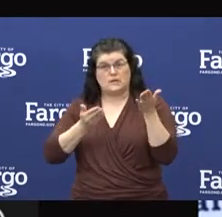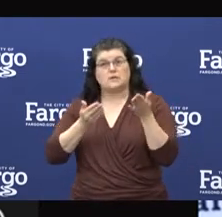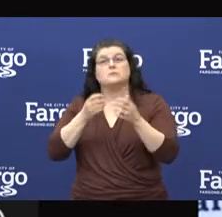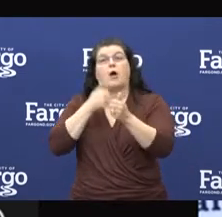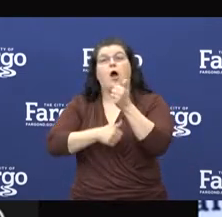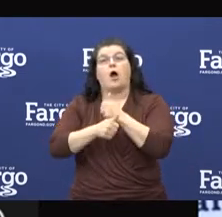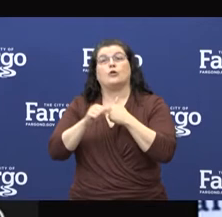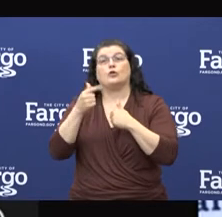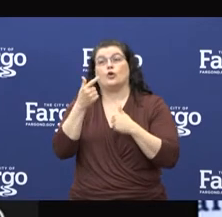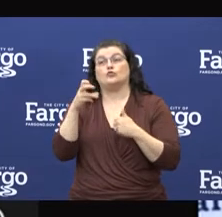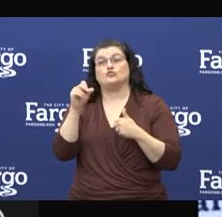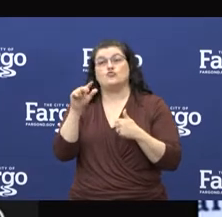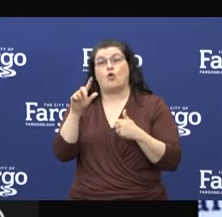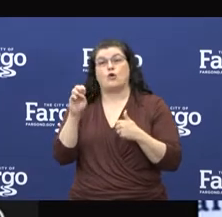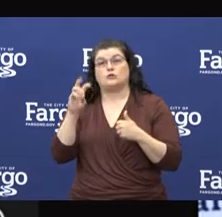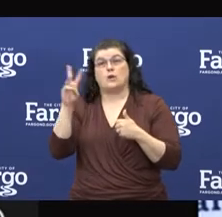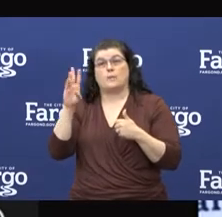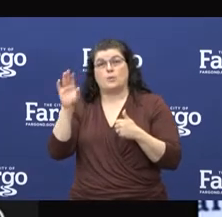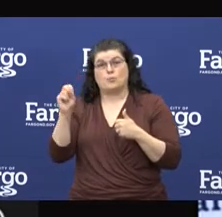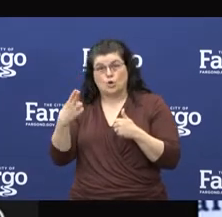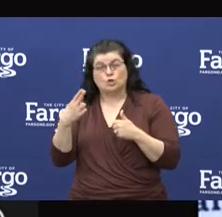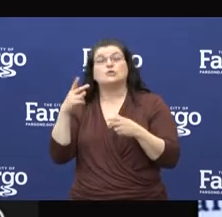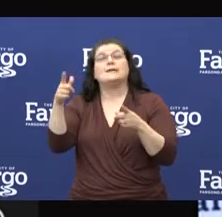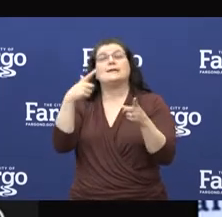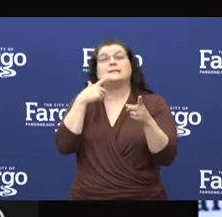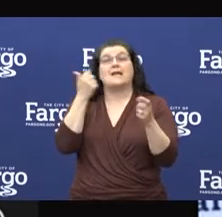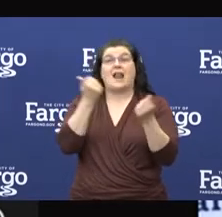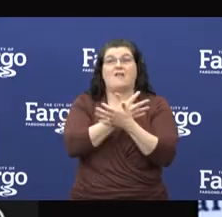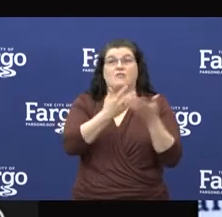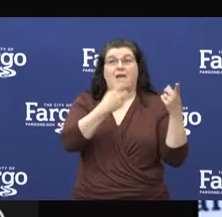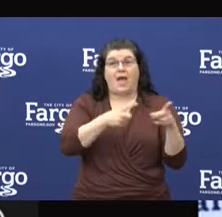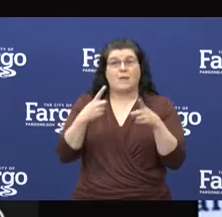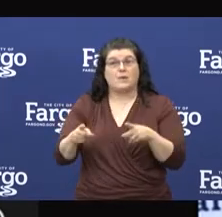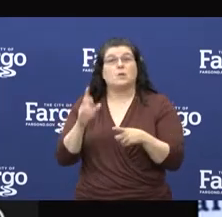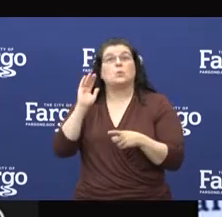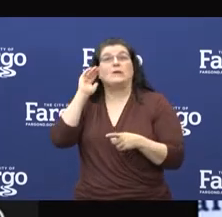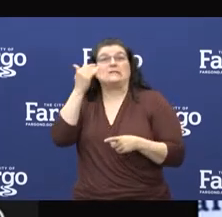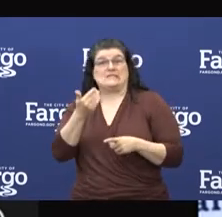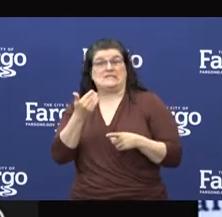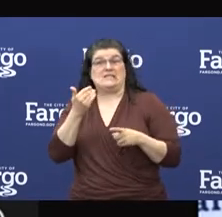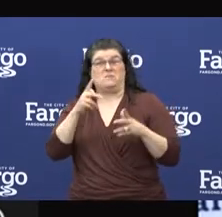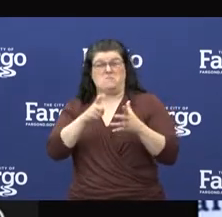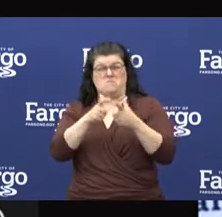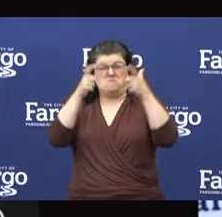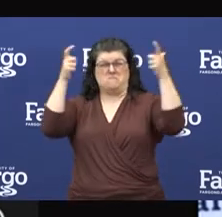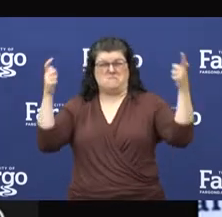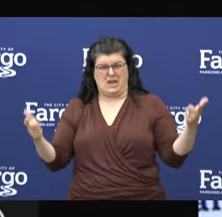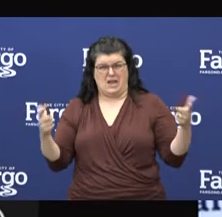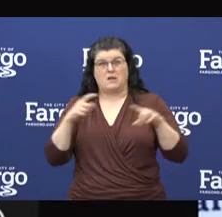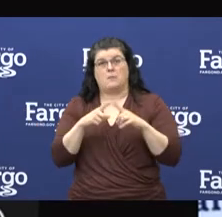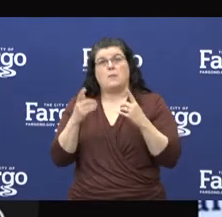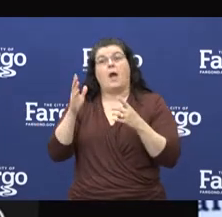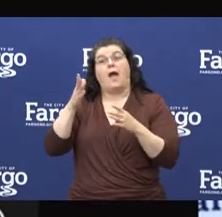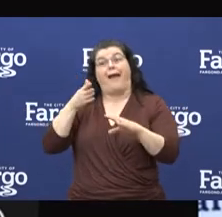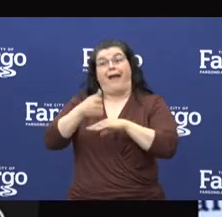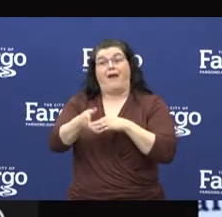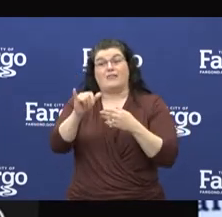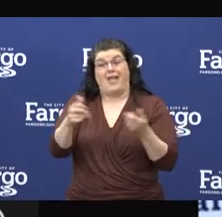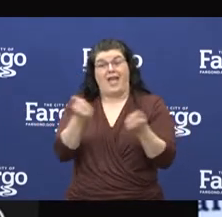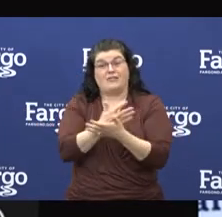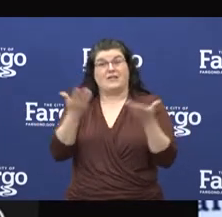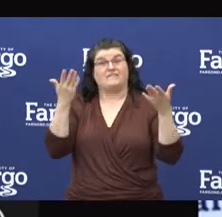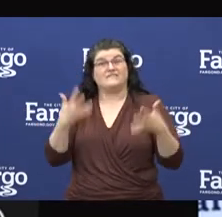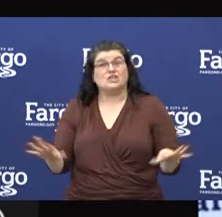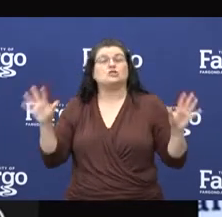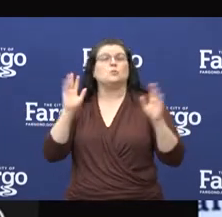before a pandemic will seem alarmist. Everything after will seem inadequate." We have done a great job of flattening